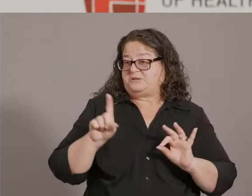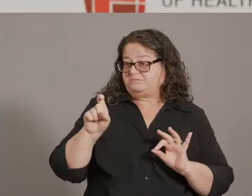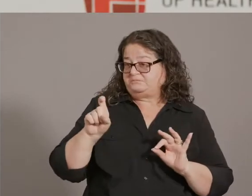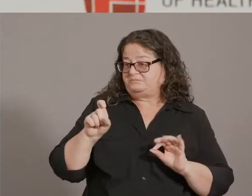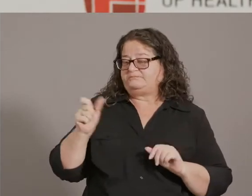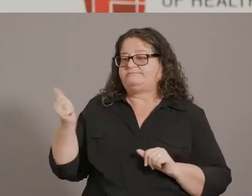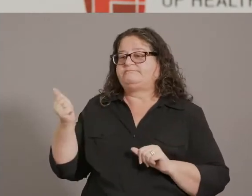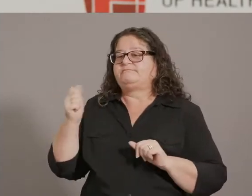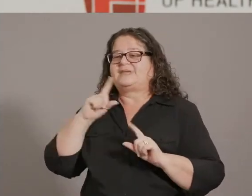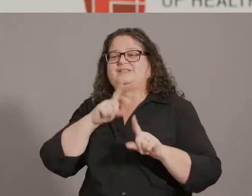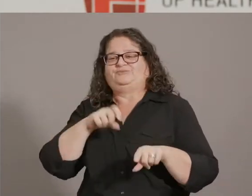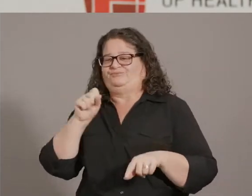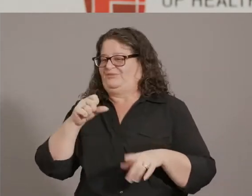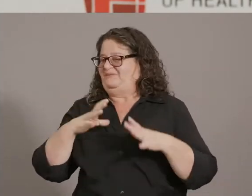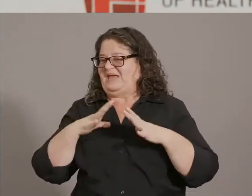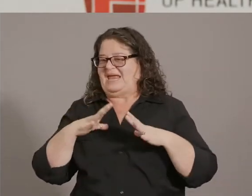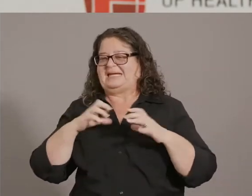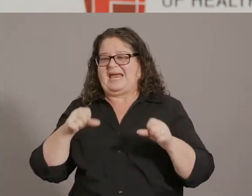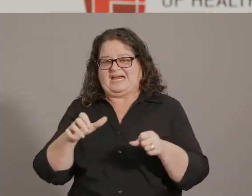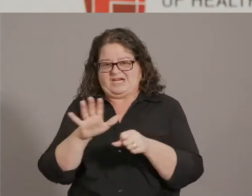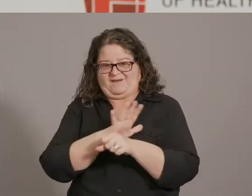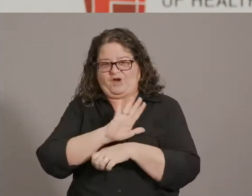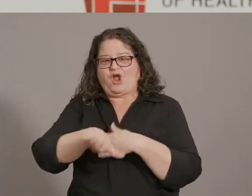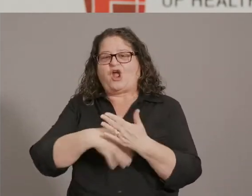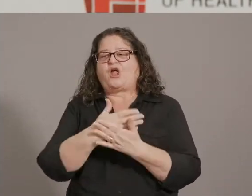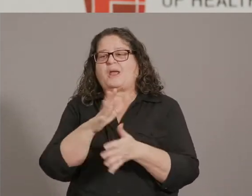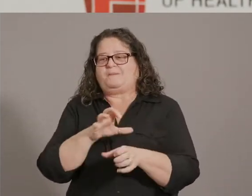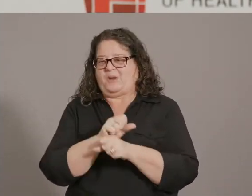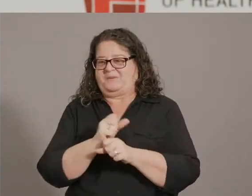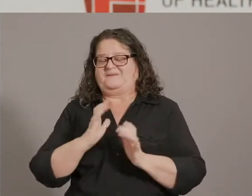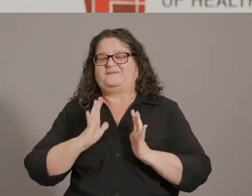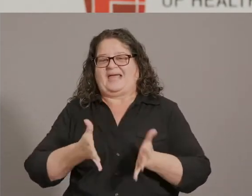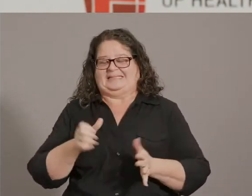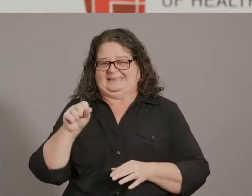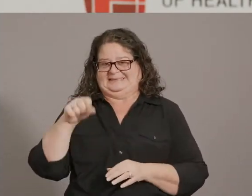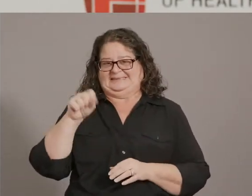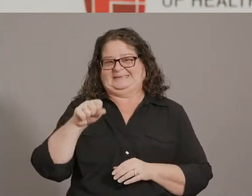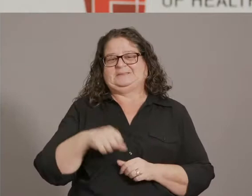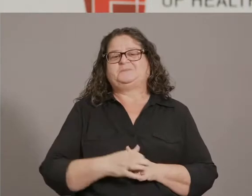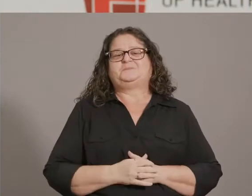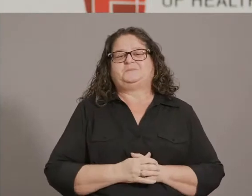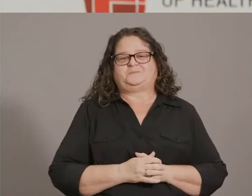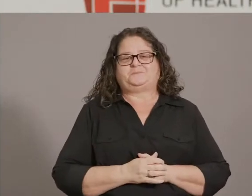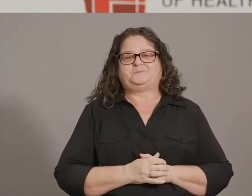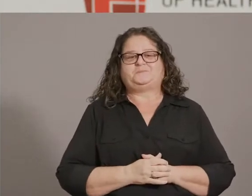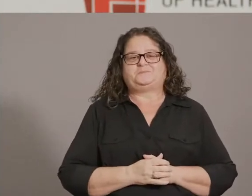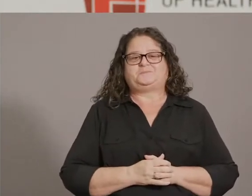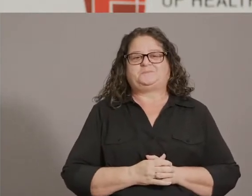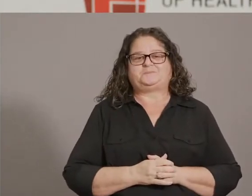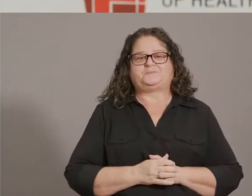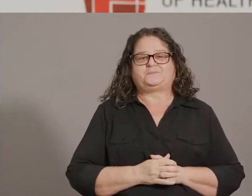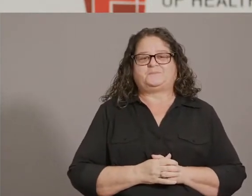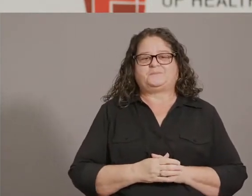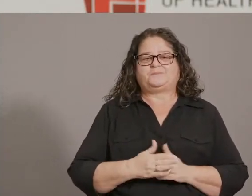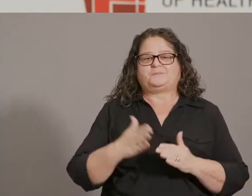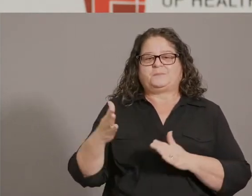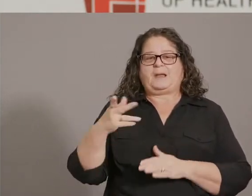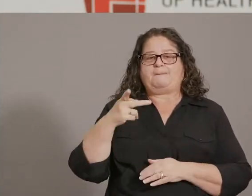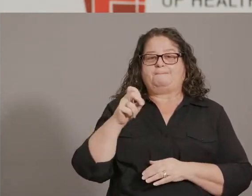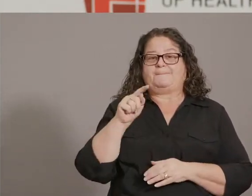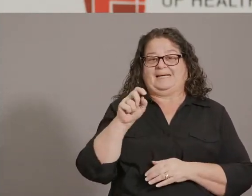cover all of the appointments. That's it for me. Thanks. Thanks. Next is Peter Seymour. Hi, Peter.